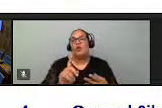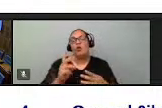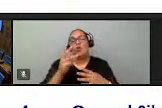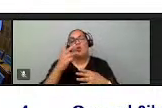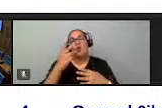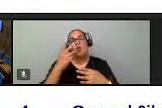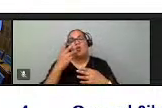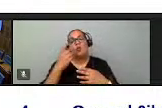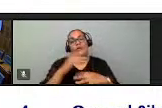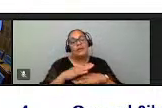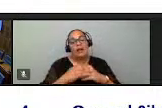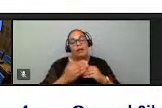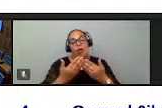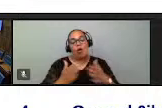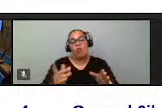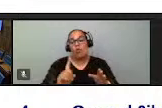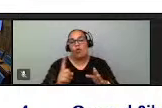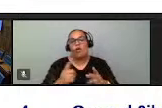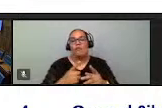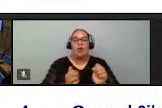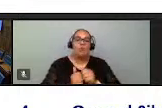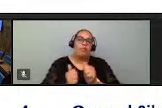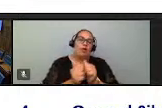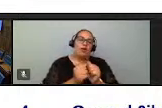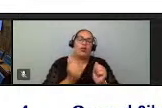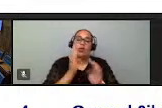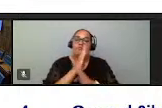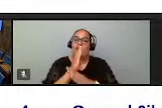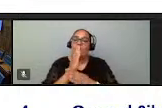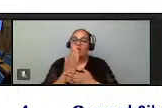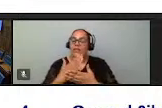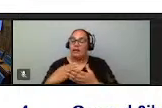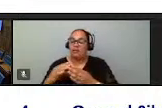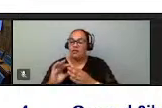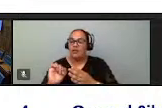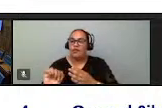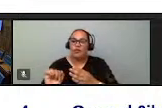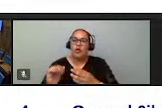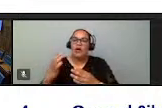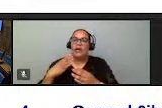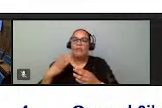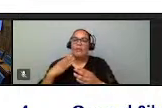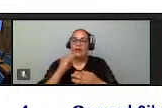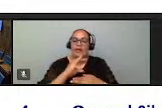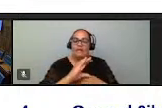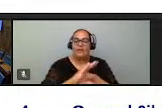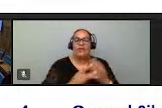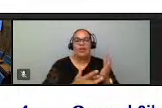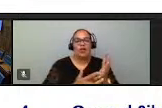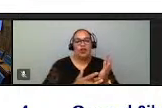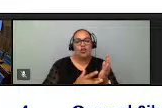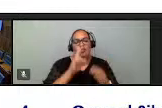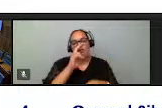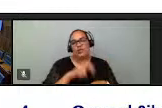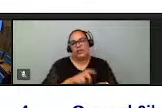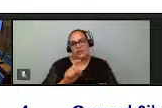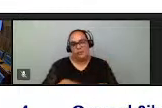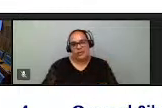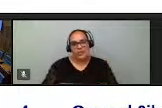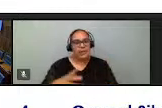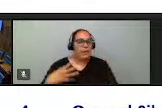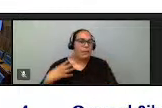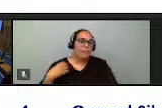was opened for Partnerships where the private sector capital investment and Technology are needed